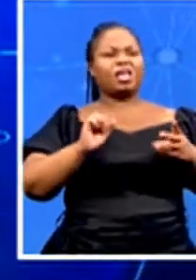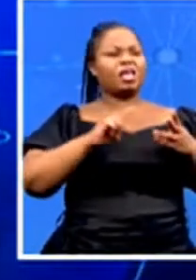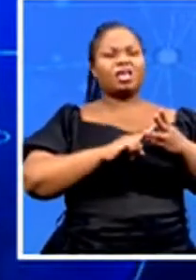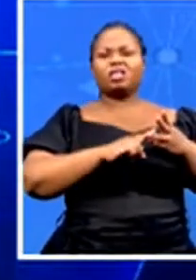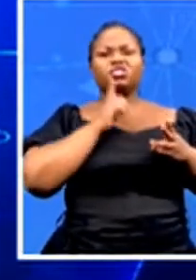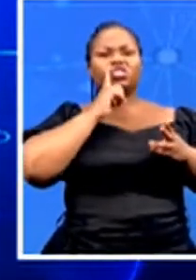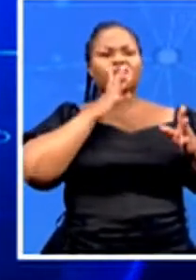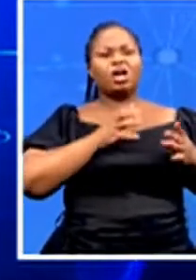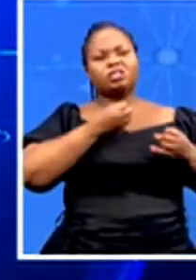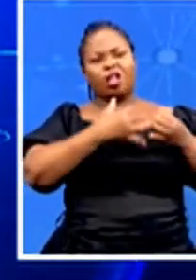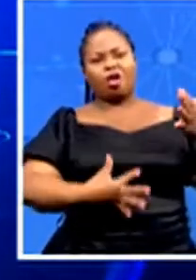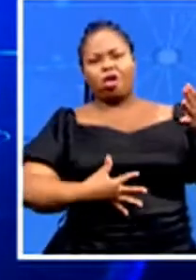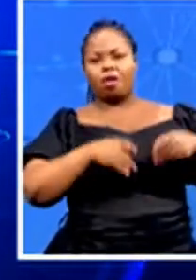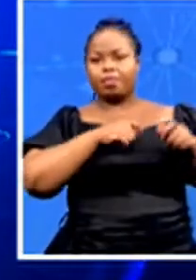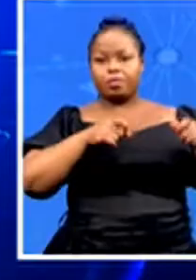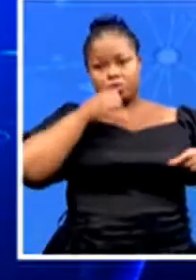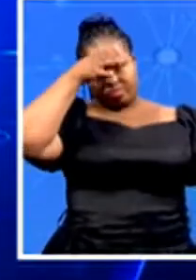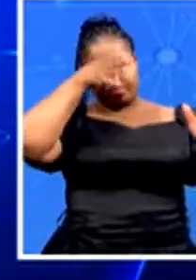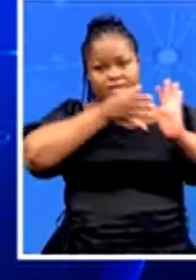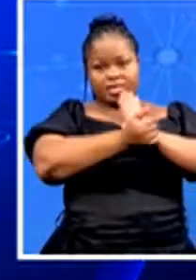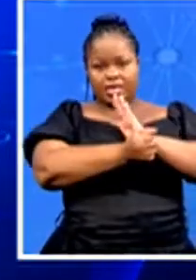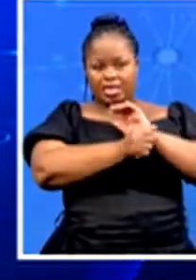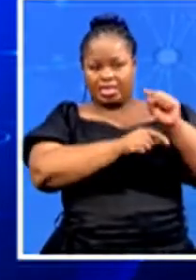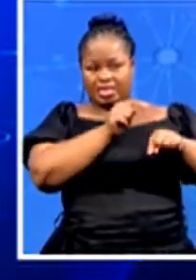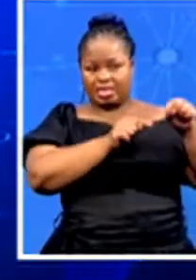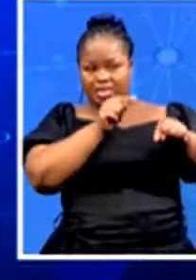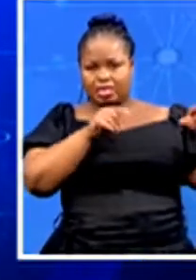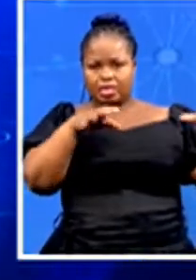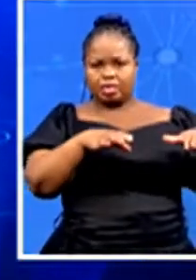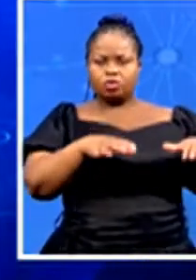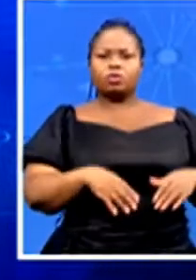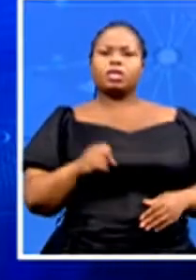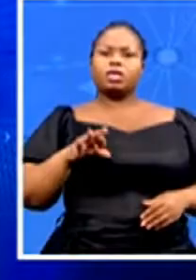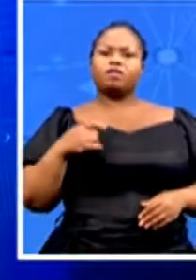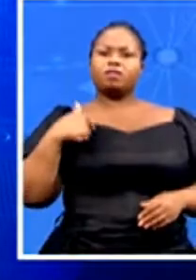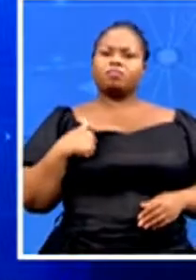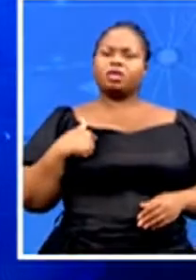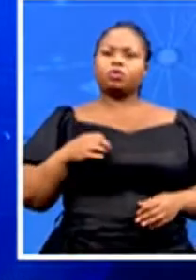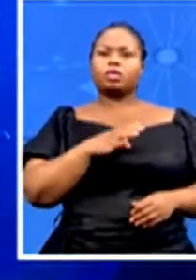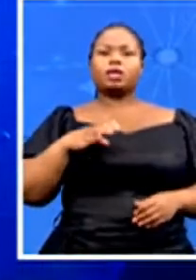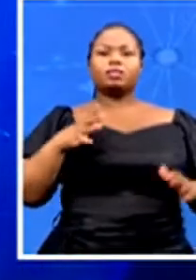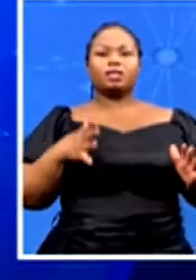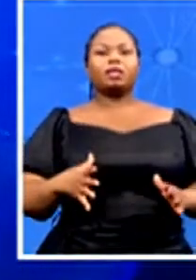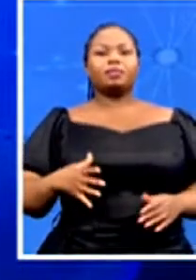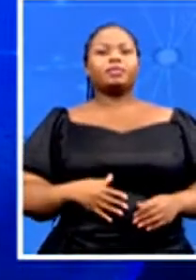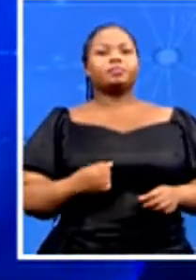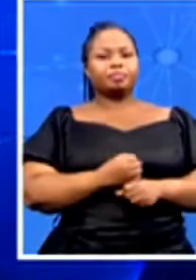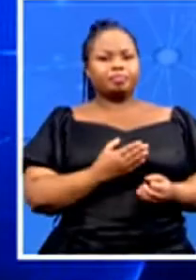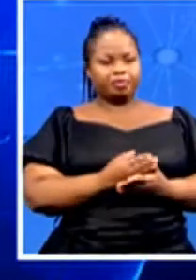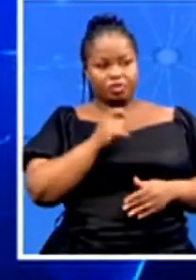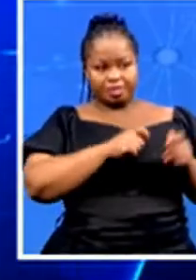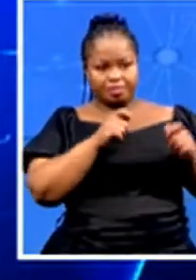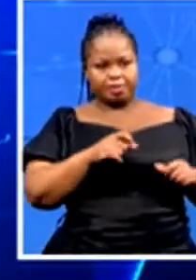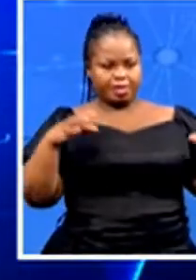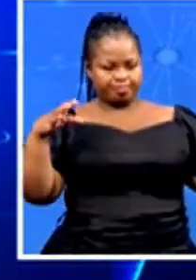of skills that are there. If I were to be a councillor, I will make sure that I bring those people in my team to help me